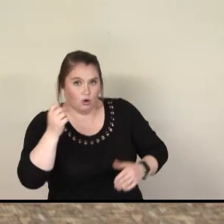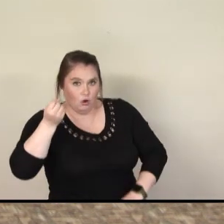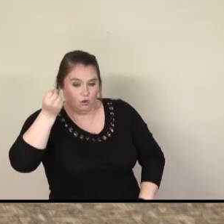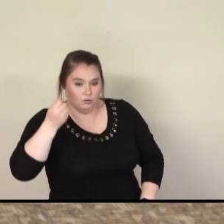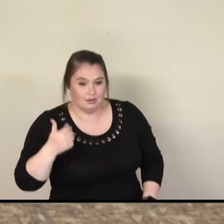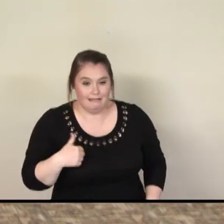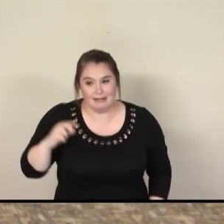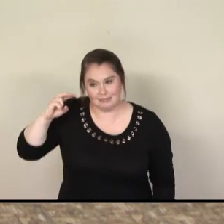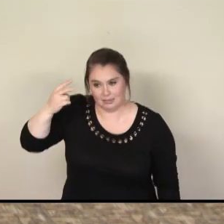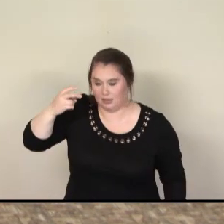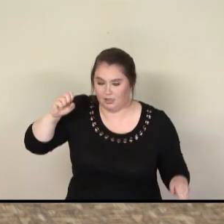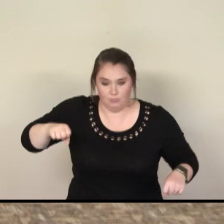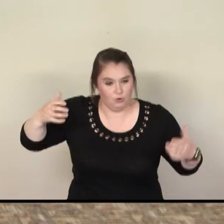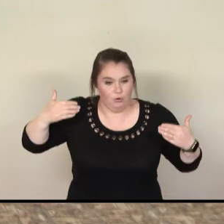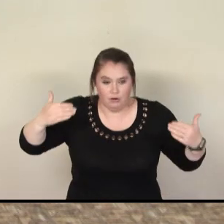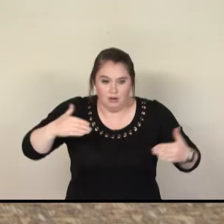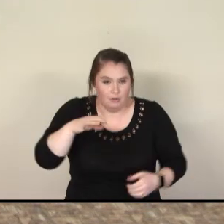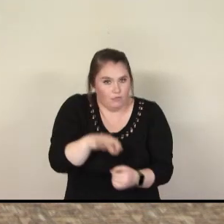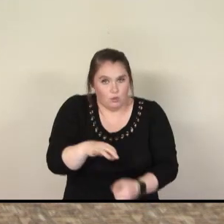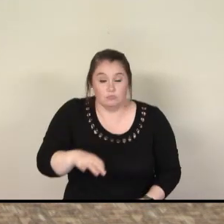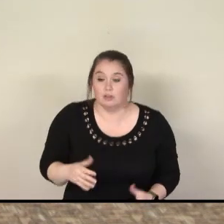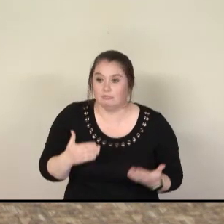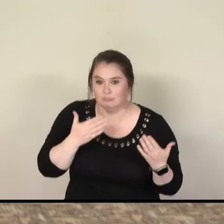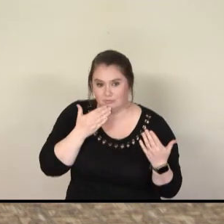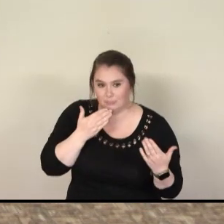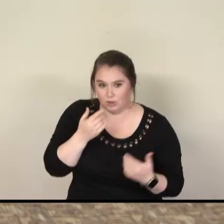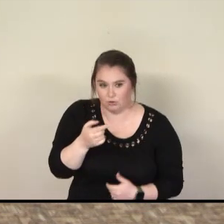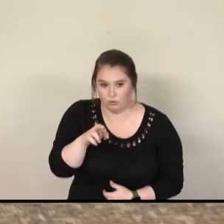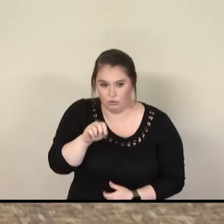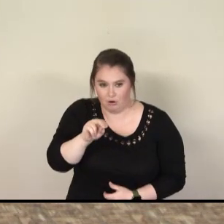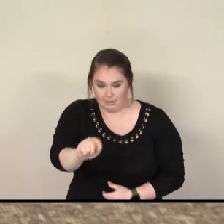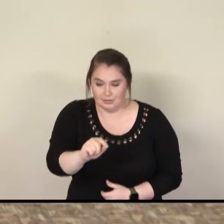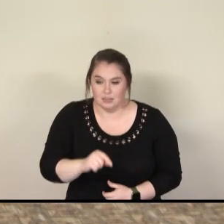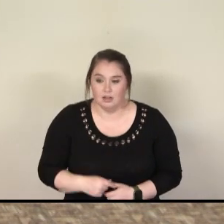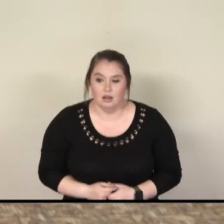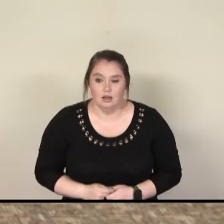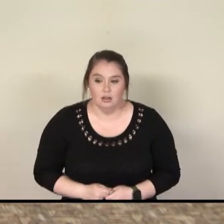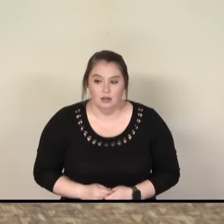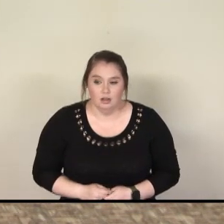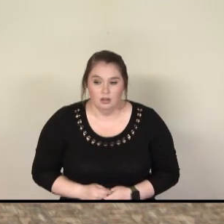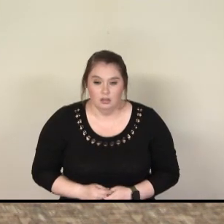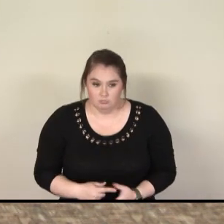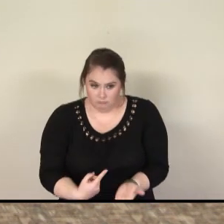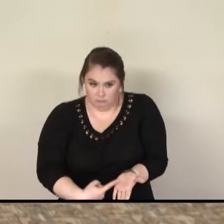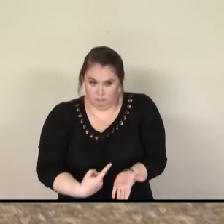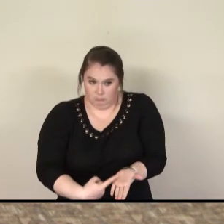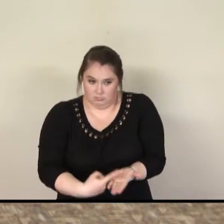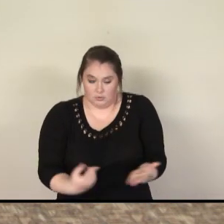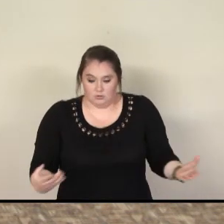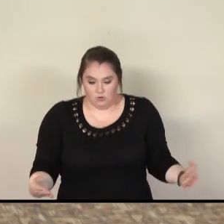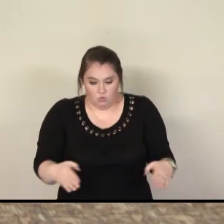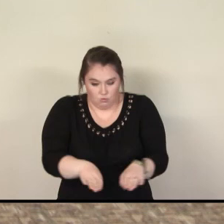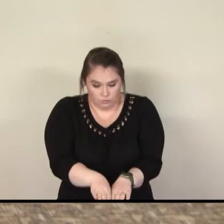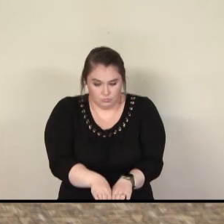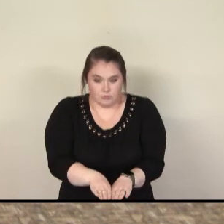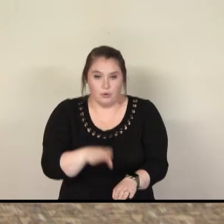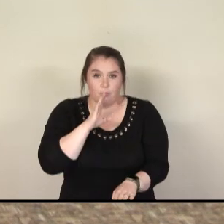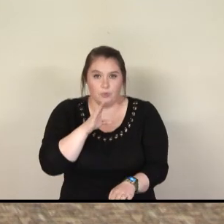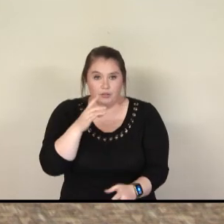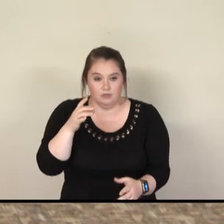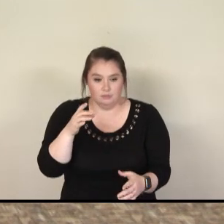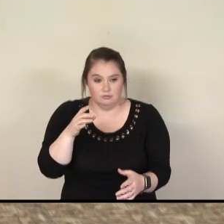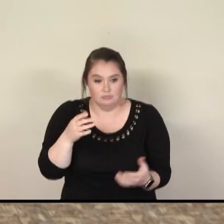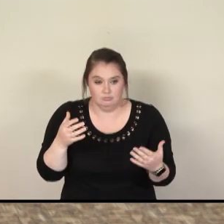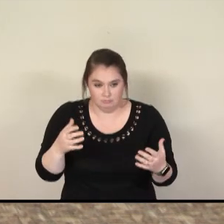I second it so that we can just call that question. Thank you, Mr. Grant. There, we'll close the discussion, and I will take